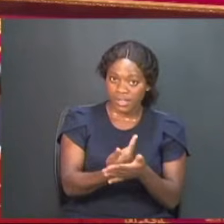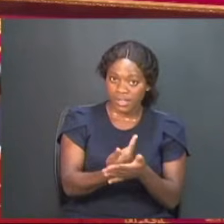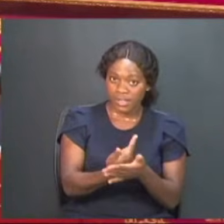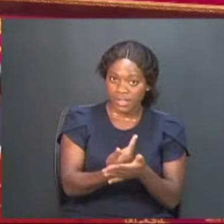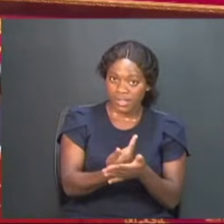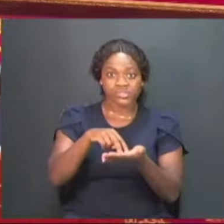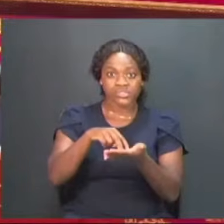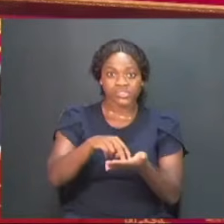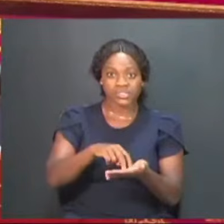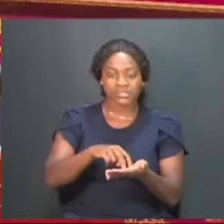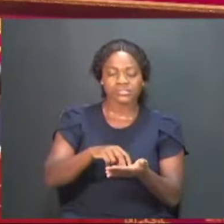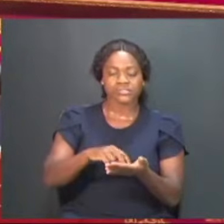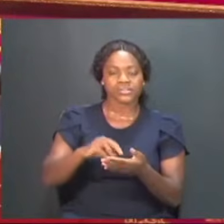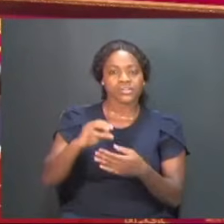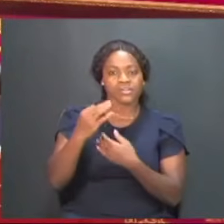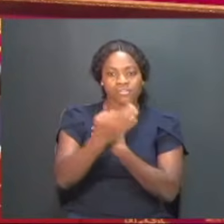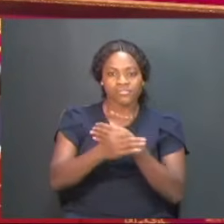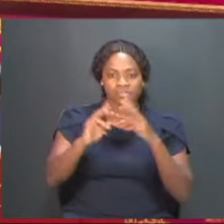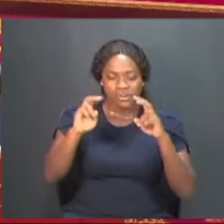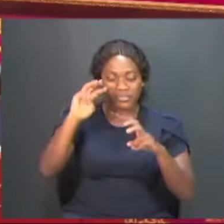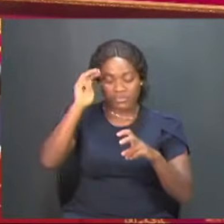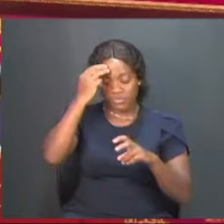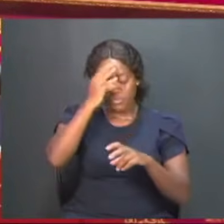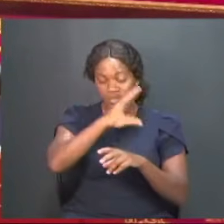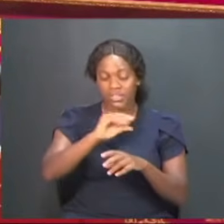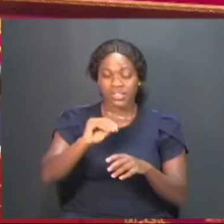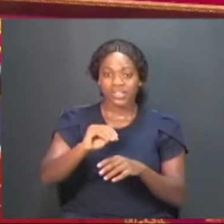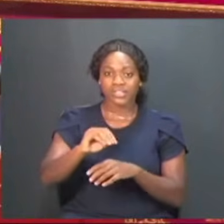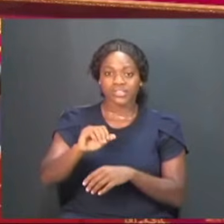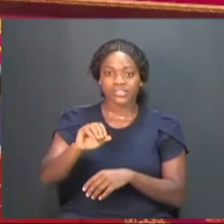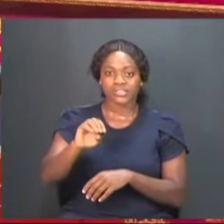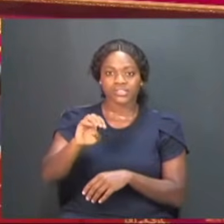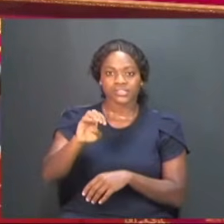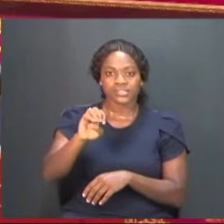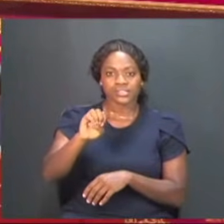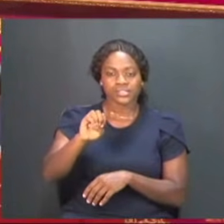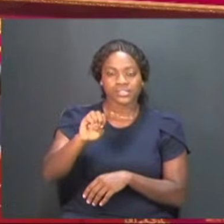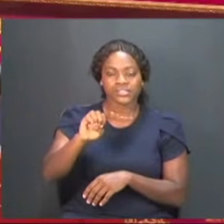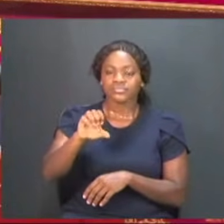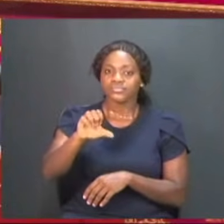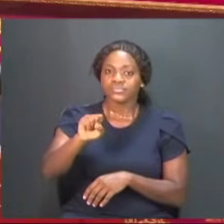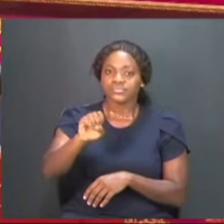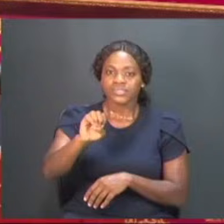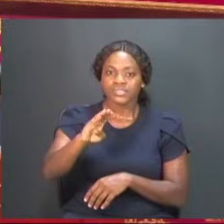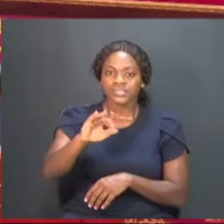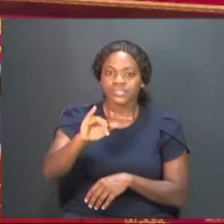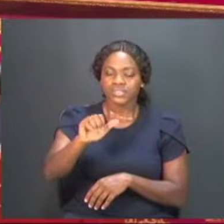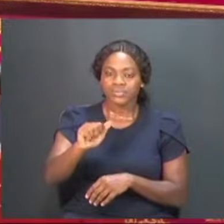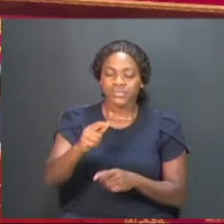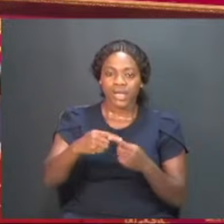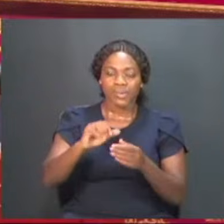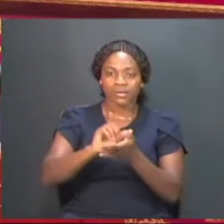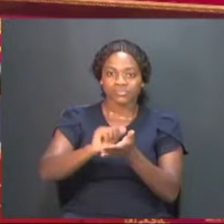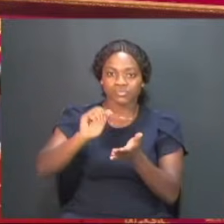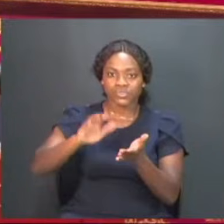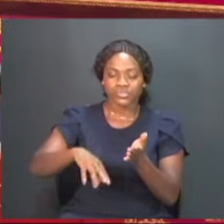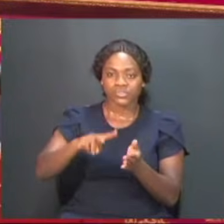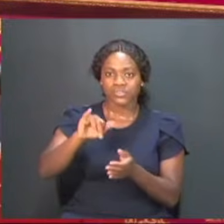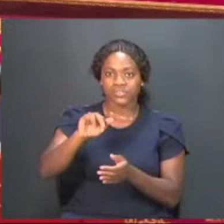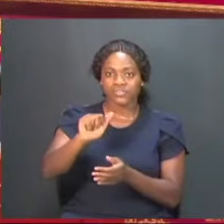by the Ministry of Foreign Affairs, and the Government of the Republic of Serbia on the abolition of visa